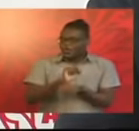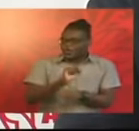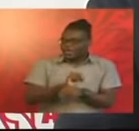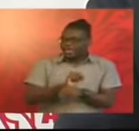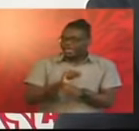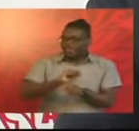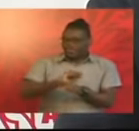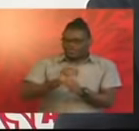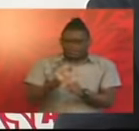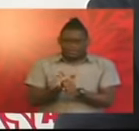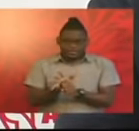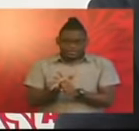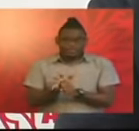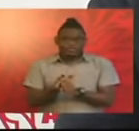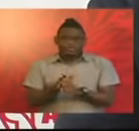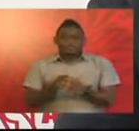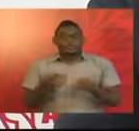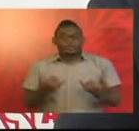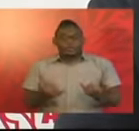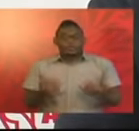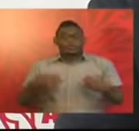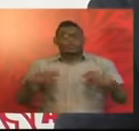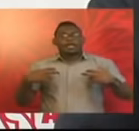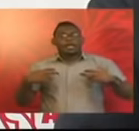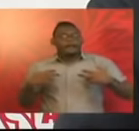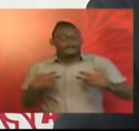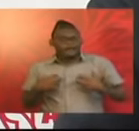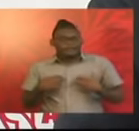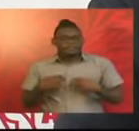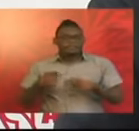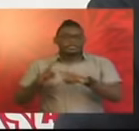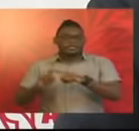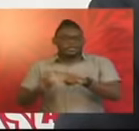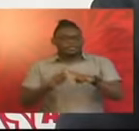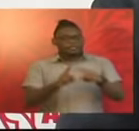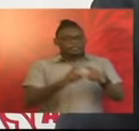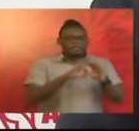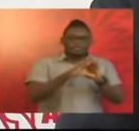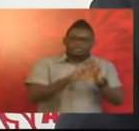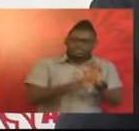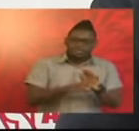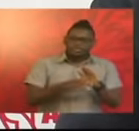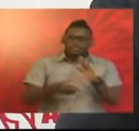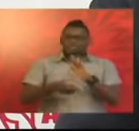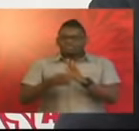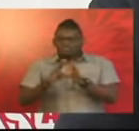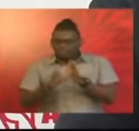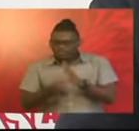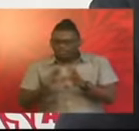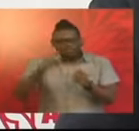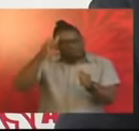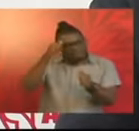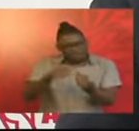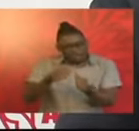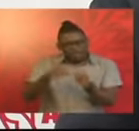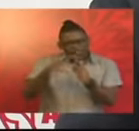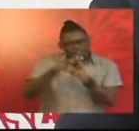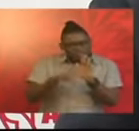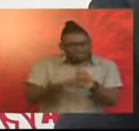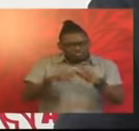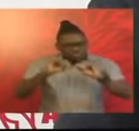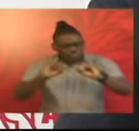And these are refresher courses. So we've had CPR refresher courses, and we've done 90 persons so far. Again, basic life